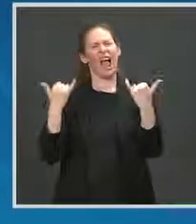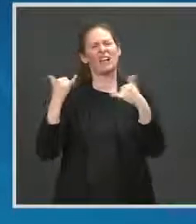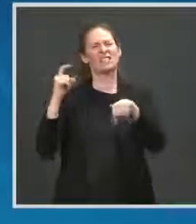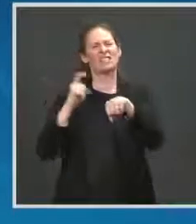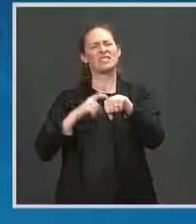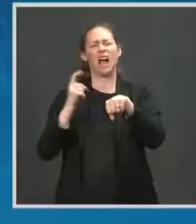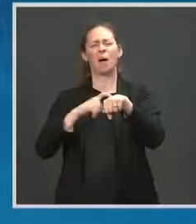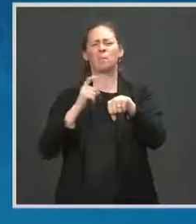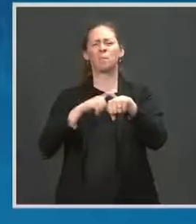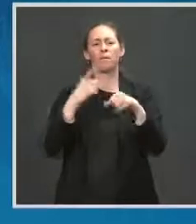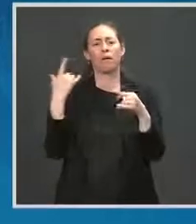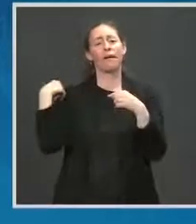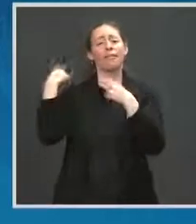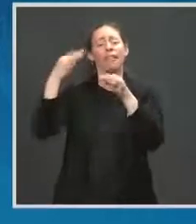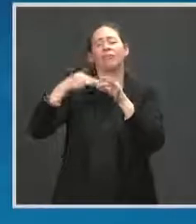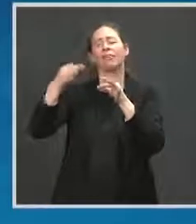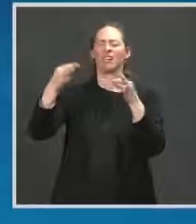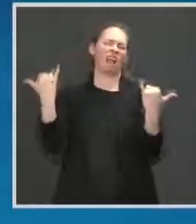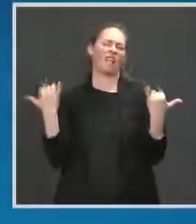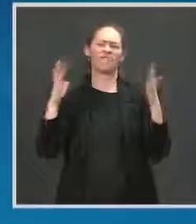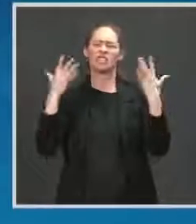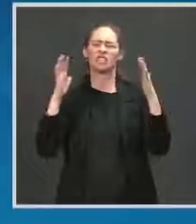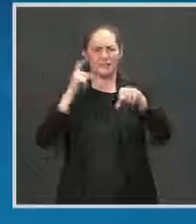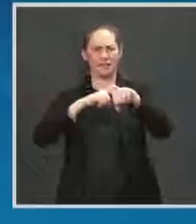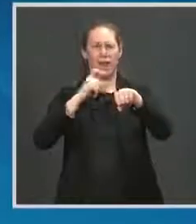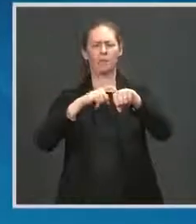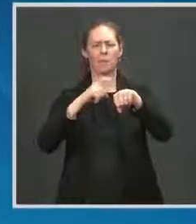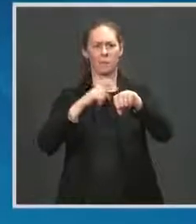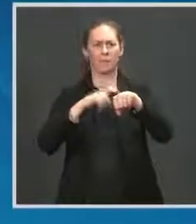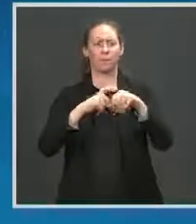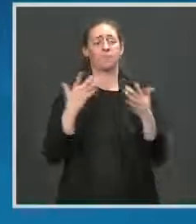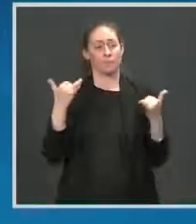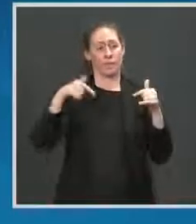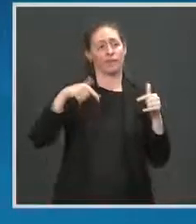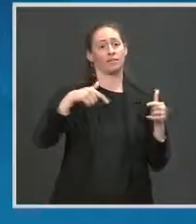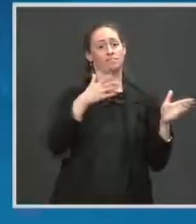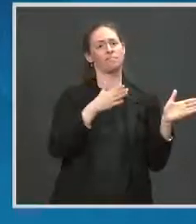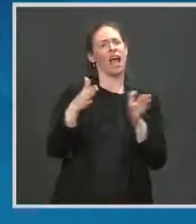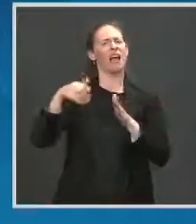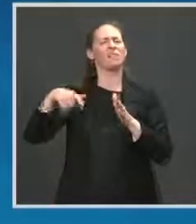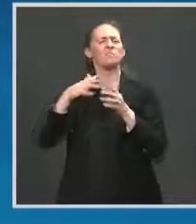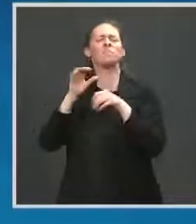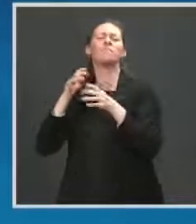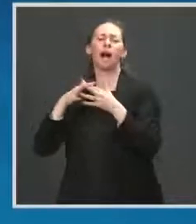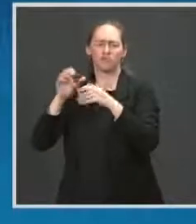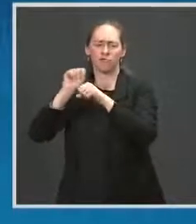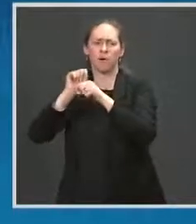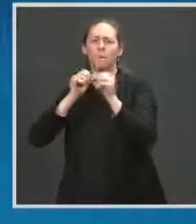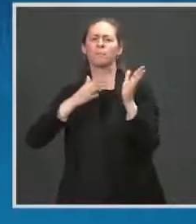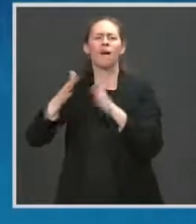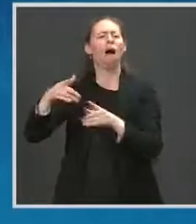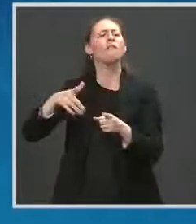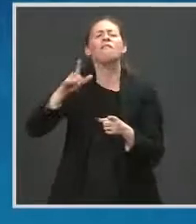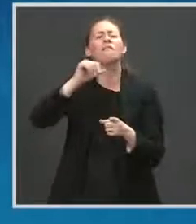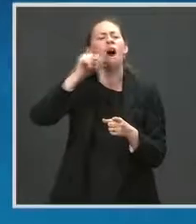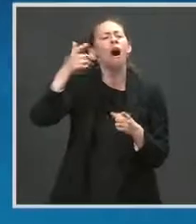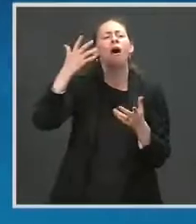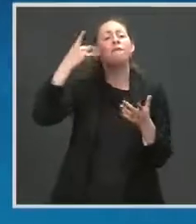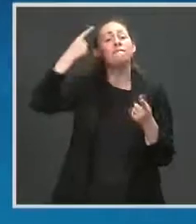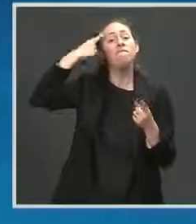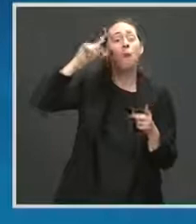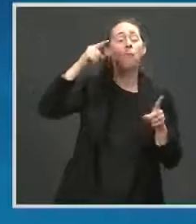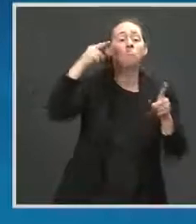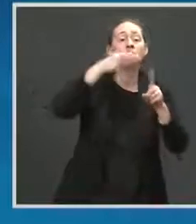is the bottom line. This plan, the American Jobs Plan, is not just about